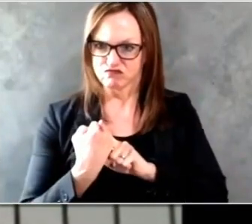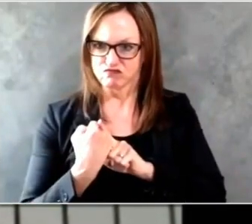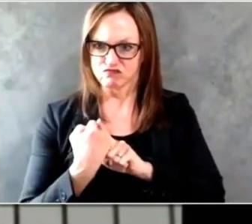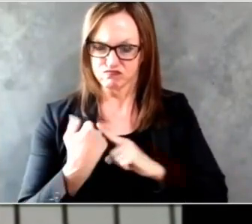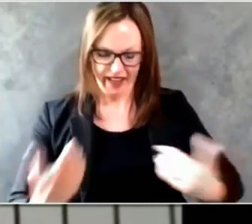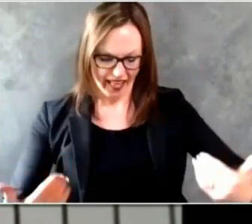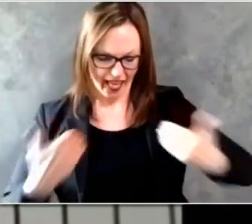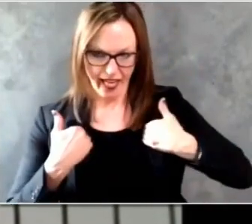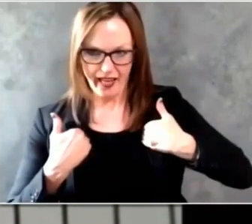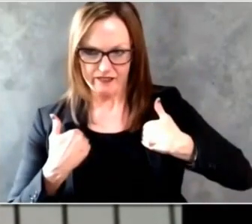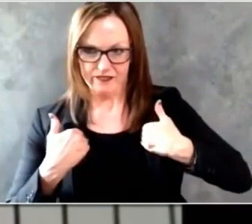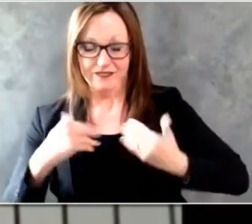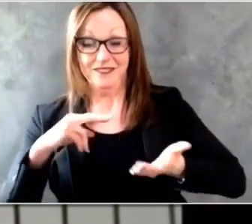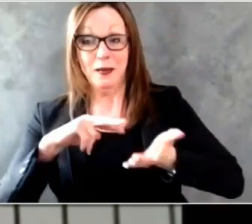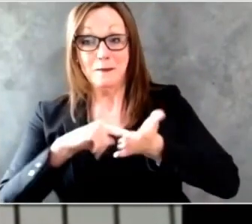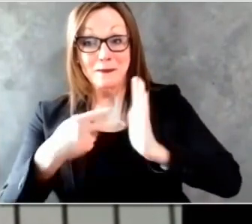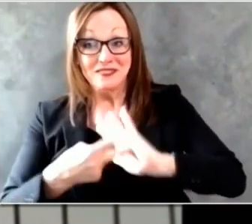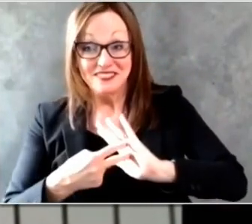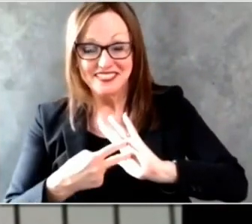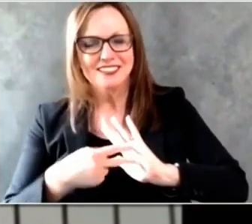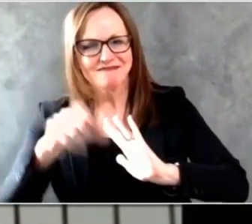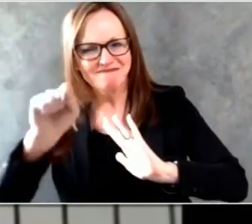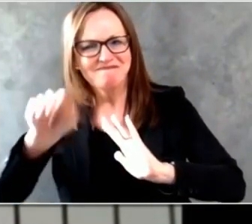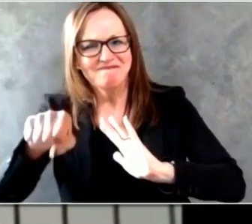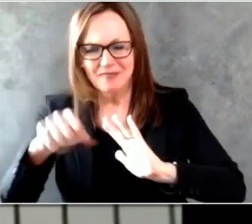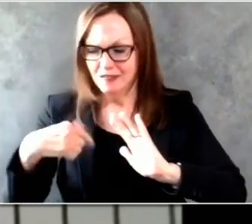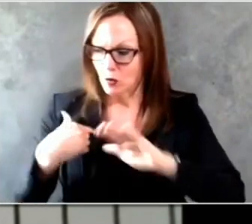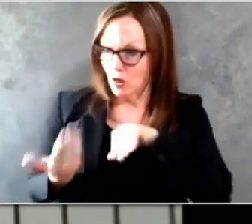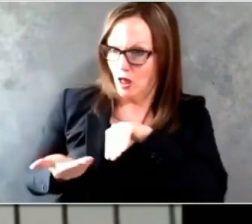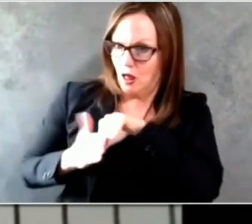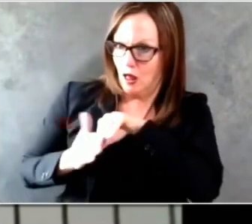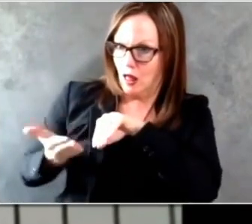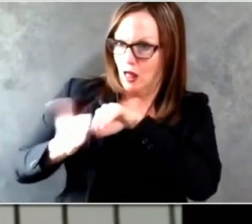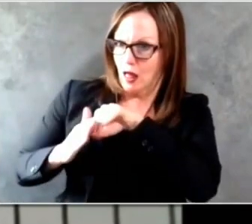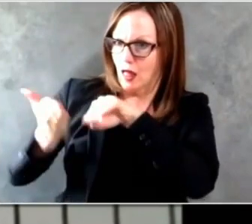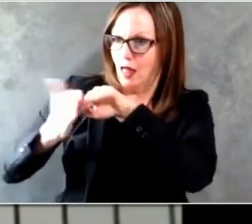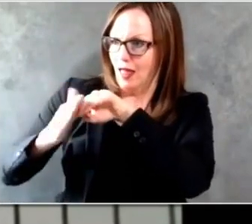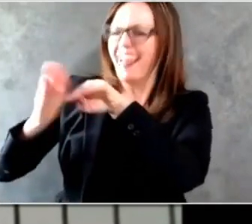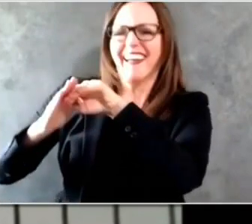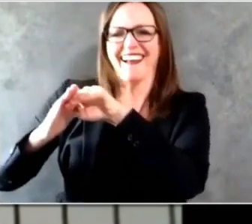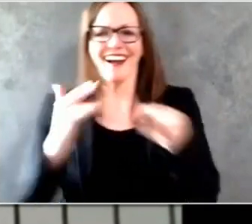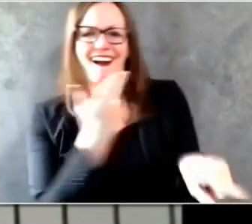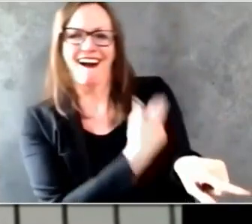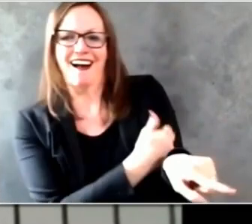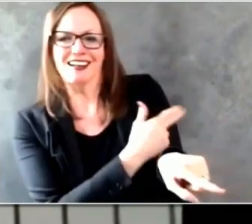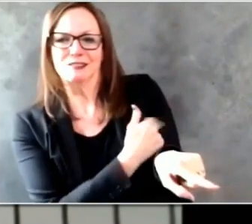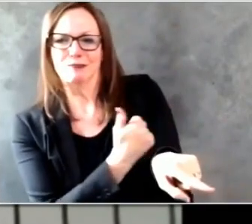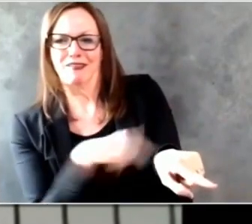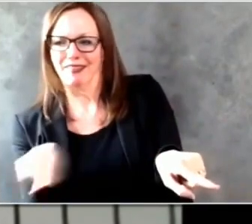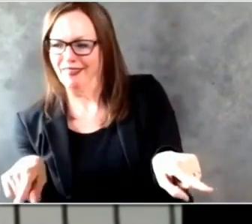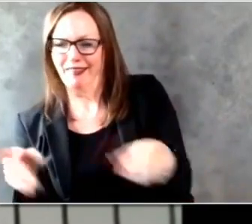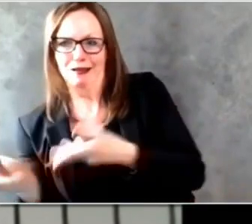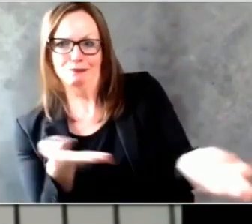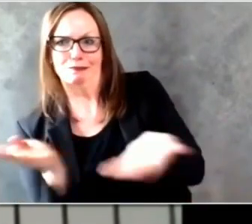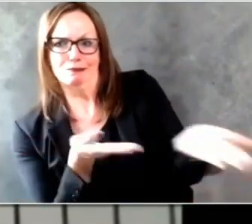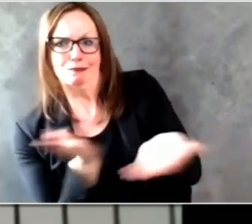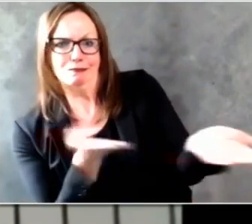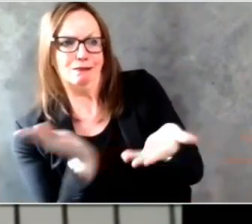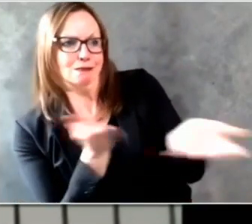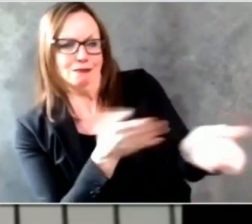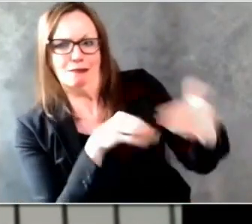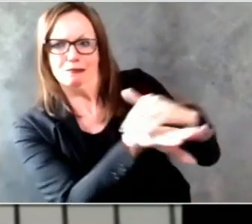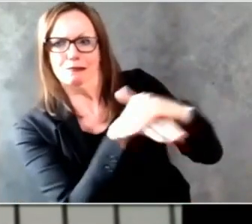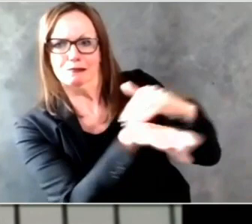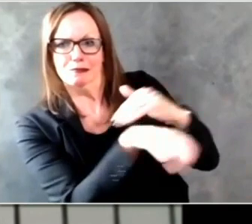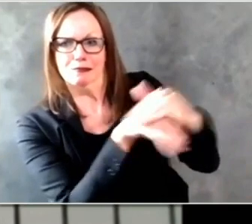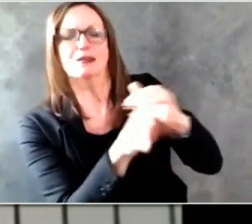I think that we're just seeing additional cases, which, we can anticipate, unfortunately, more hospitalizations as a